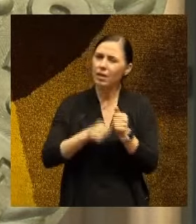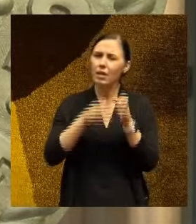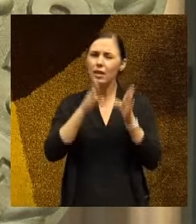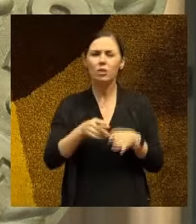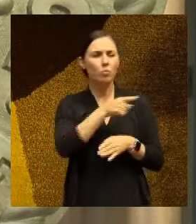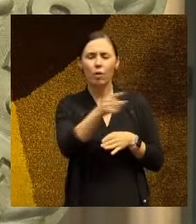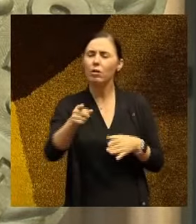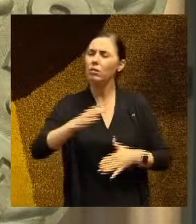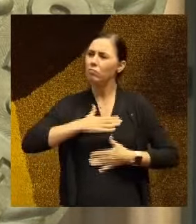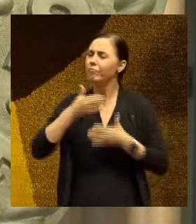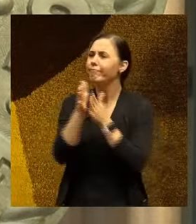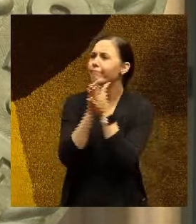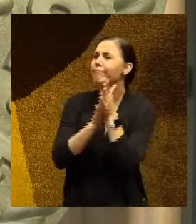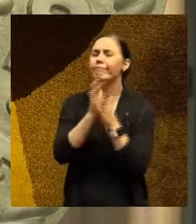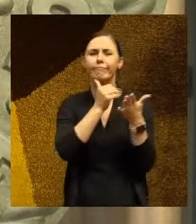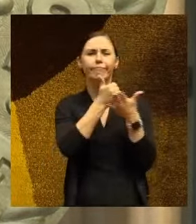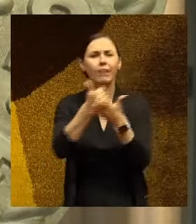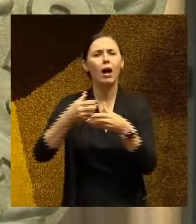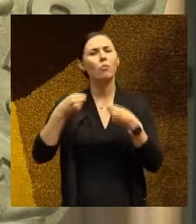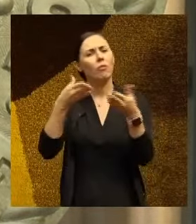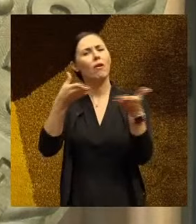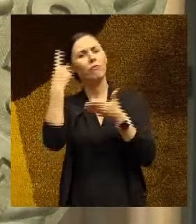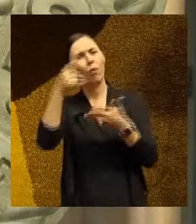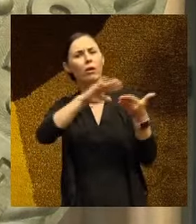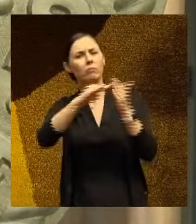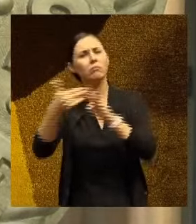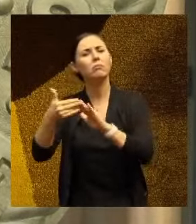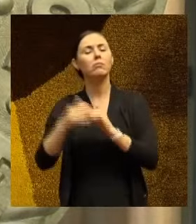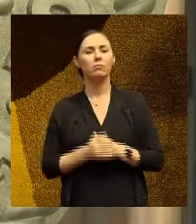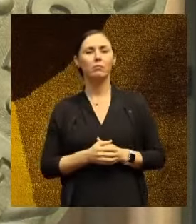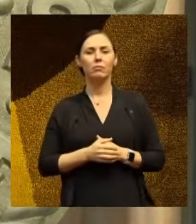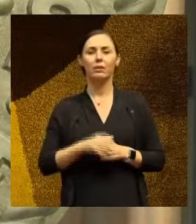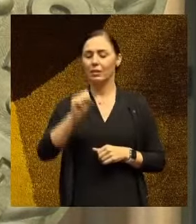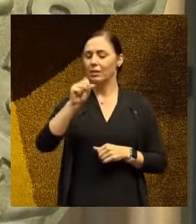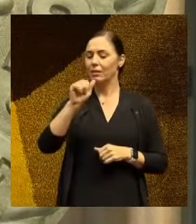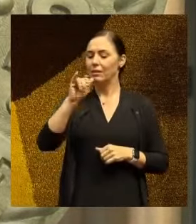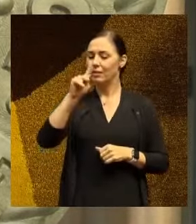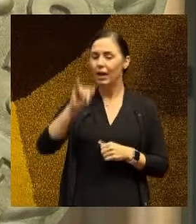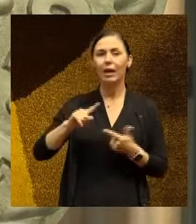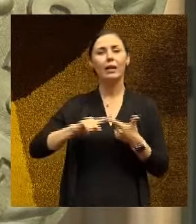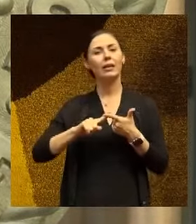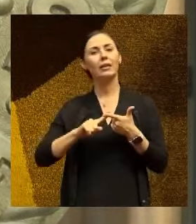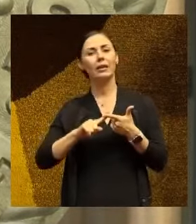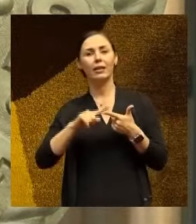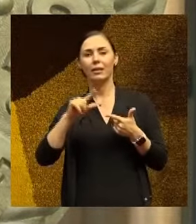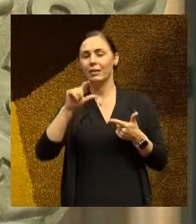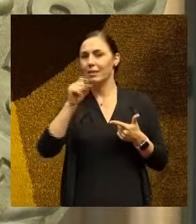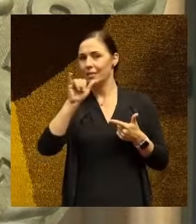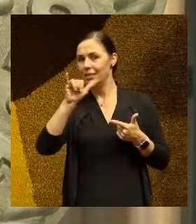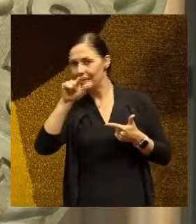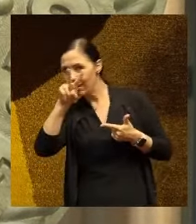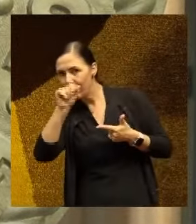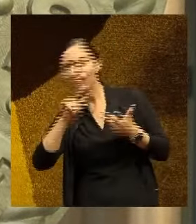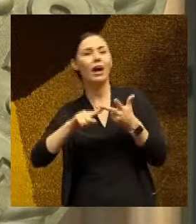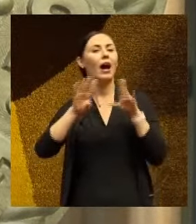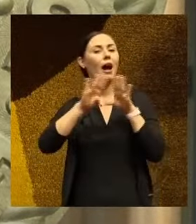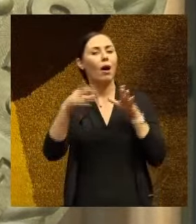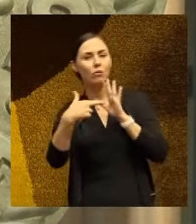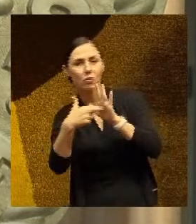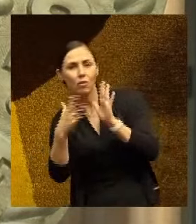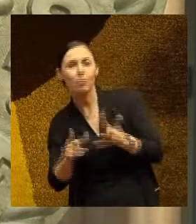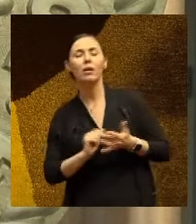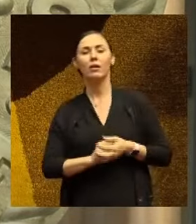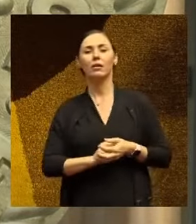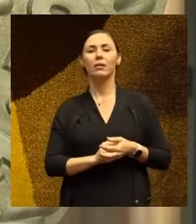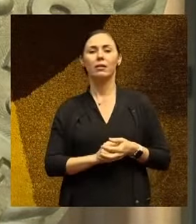Hawaii. Speaker Scott Saiki, Chair Sylvia Luke, and all the members of the House. Senate